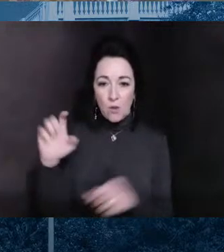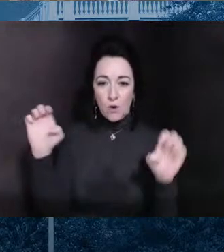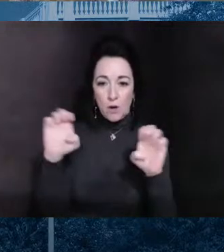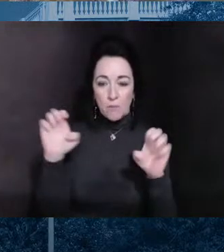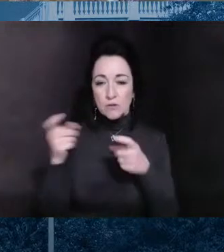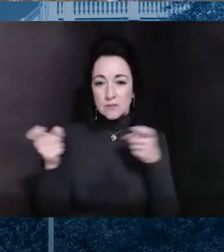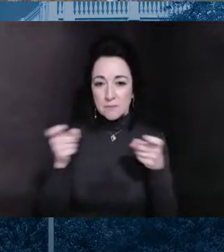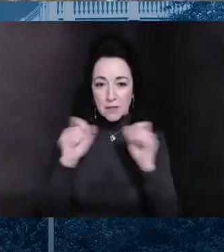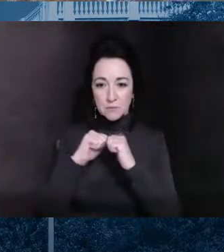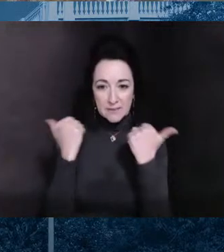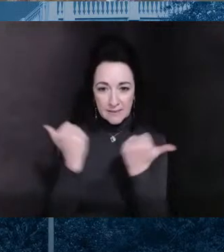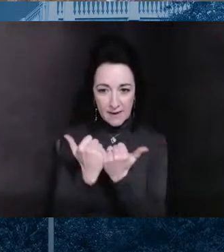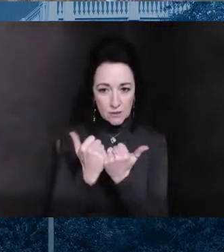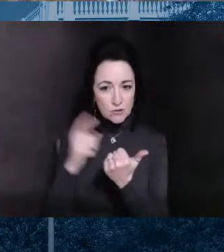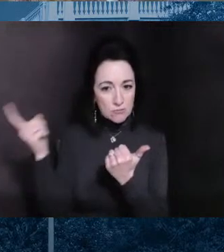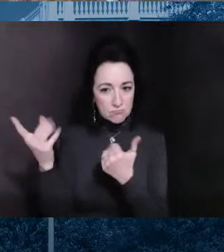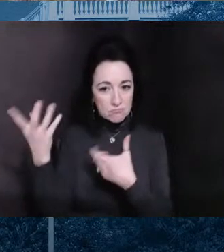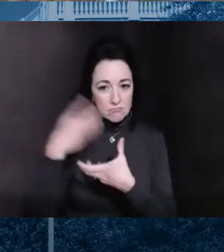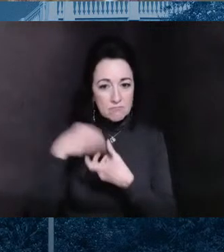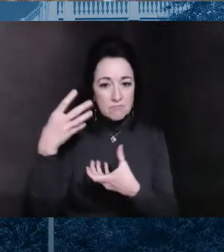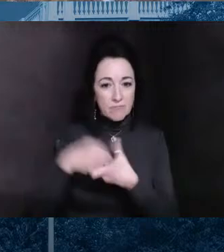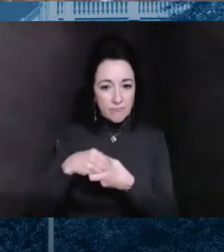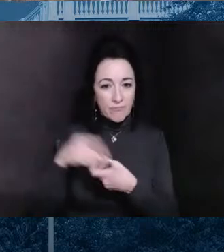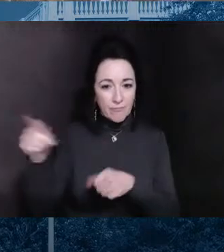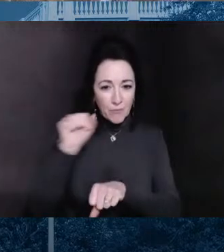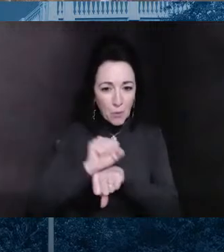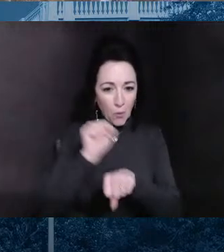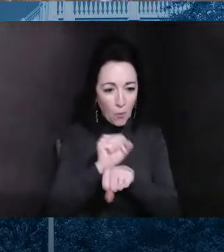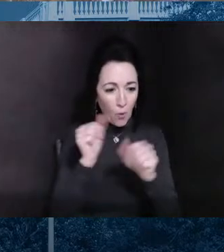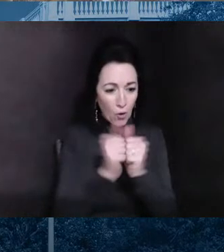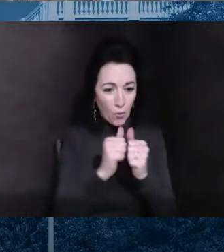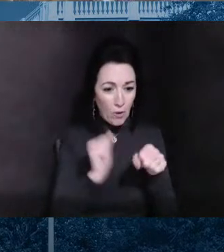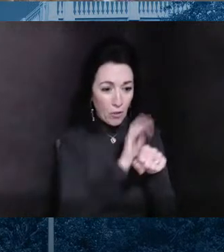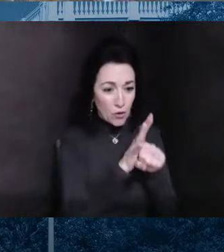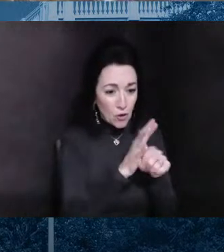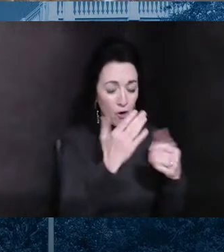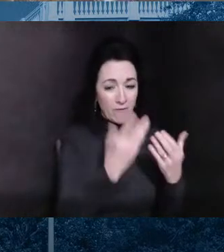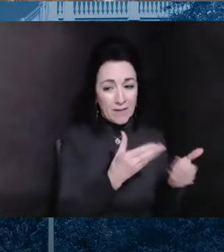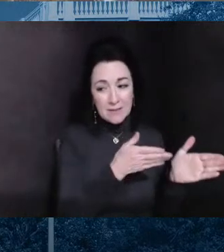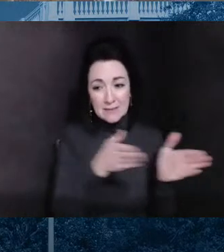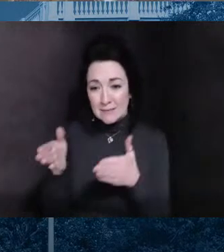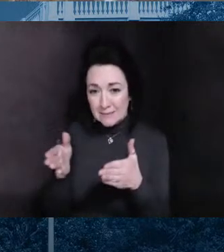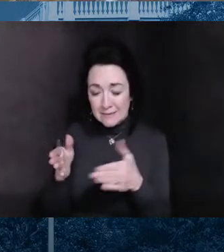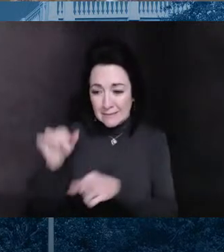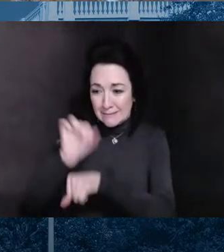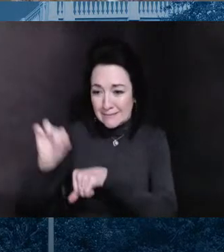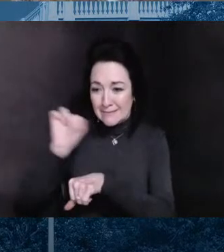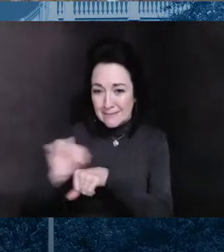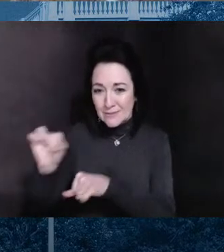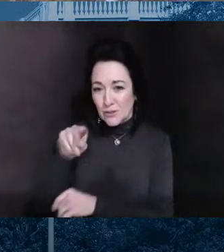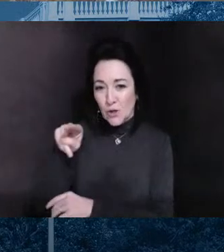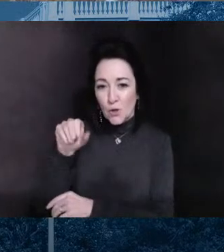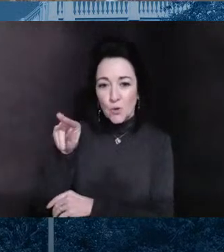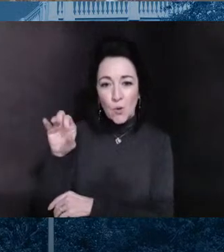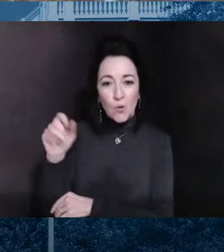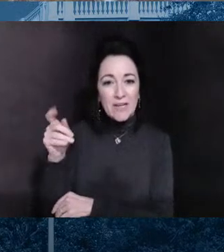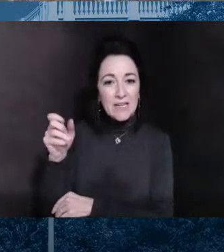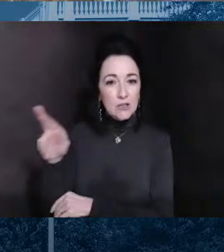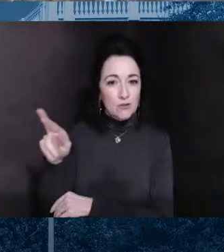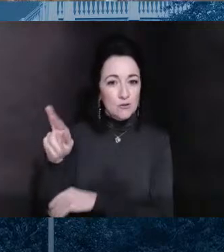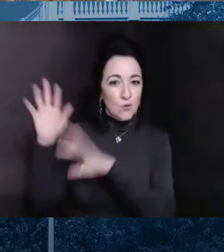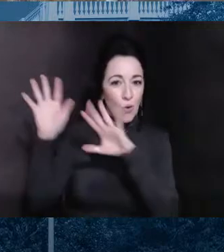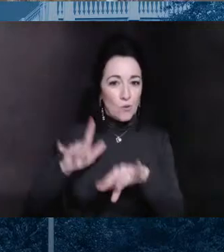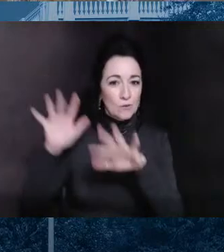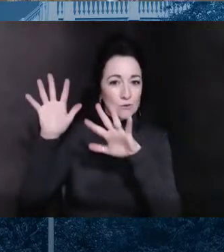with COVID-19, but had a nor'easter snowstorm that had to deal with over the last couple of years. Last couple of days didn't affect